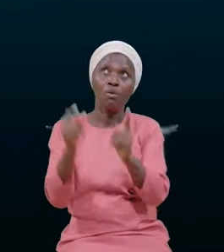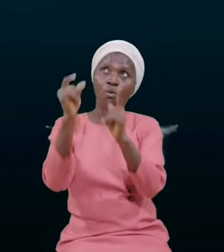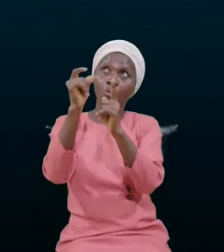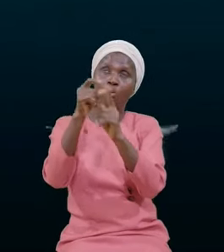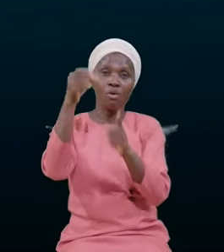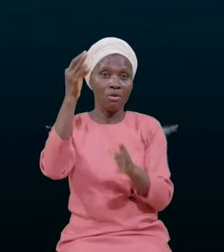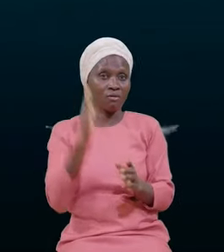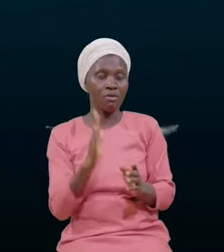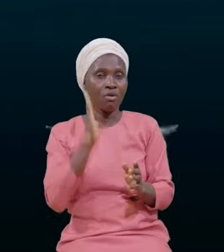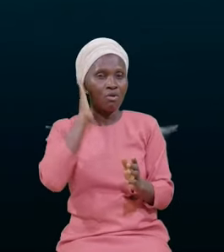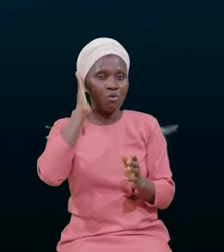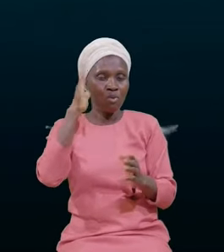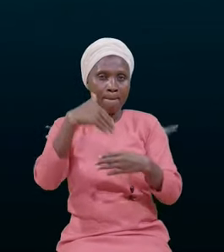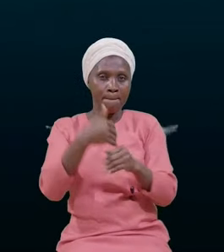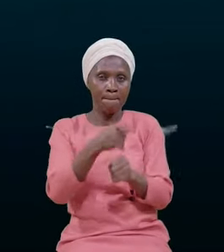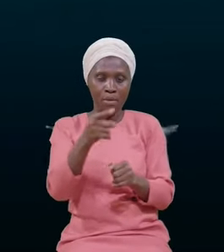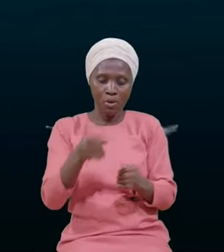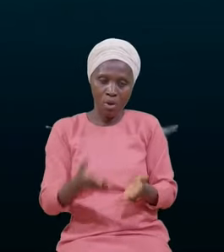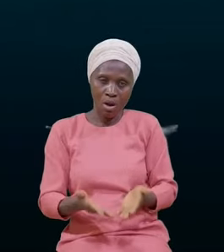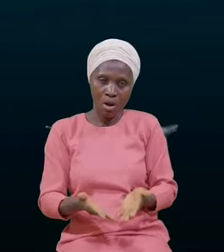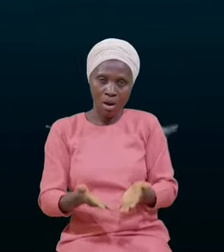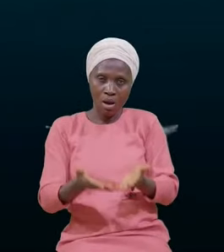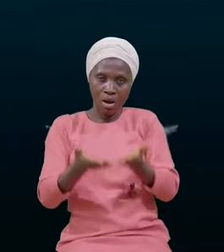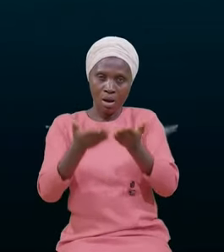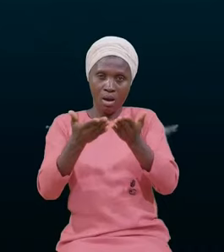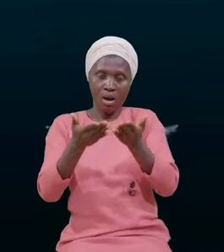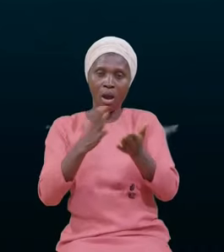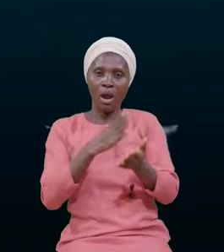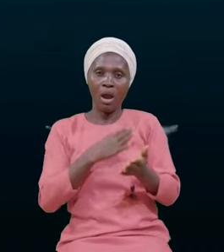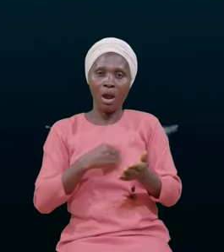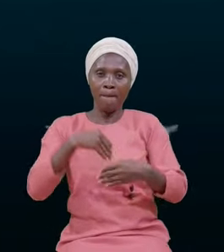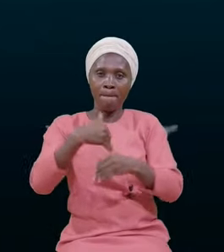take you deeper higher and wider